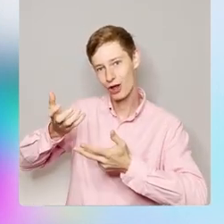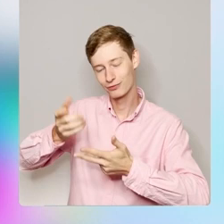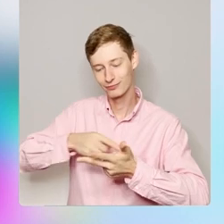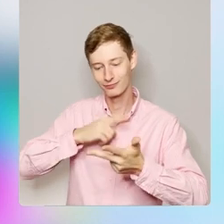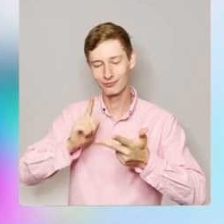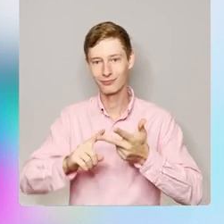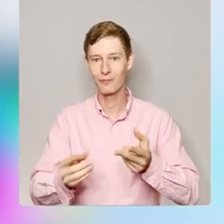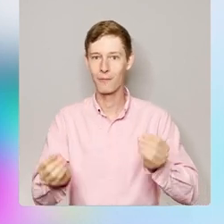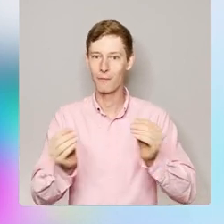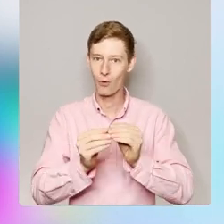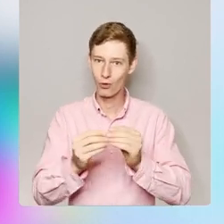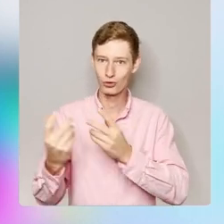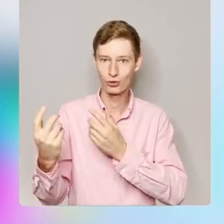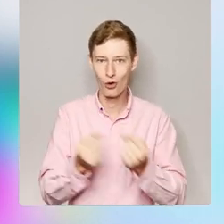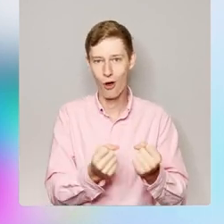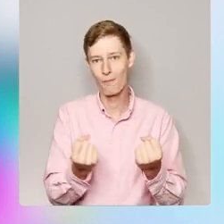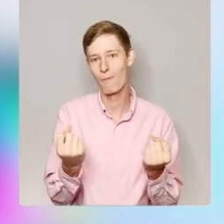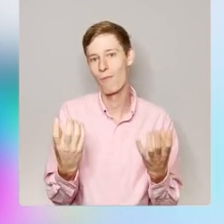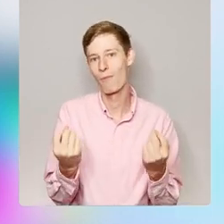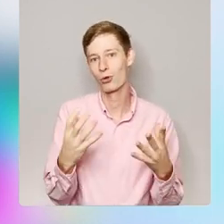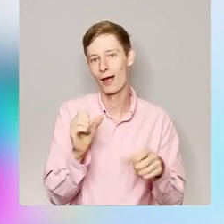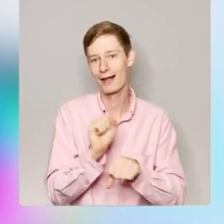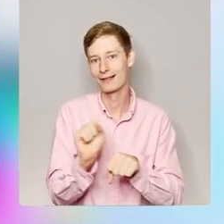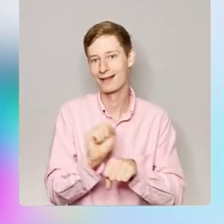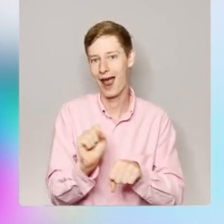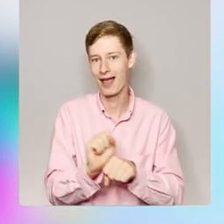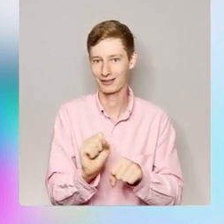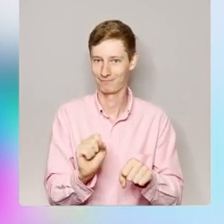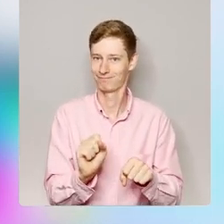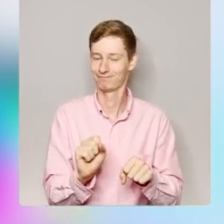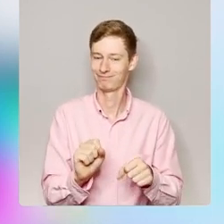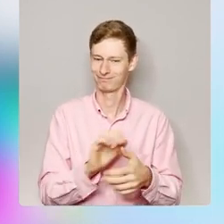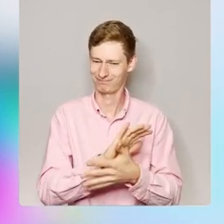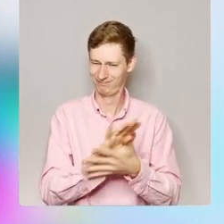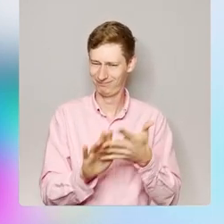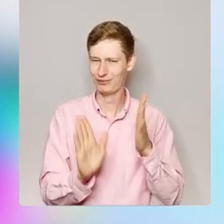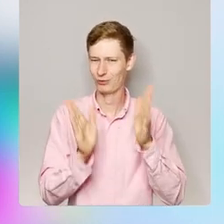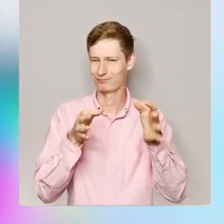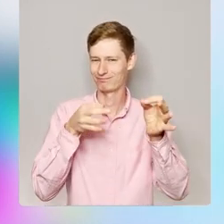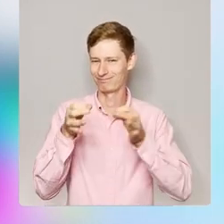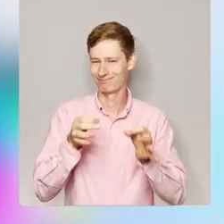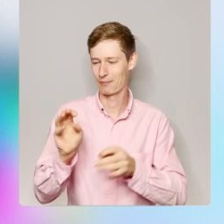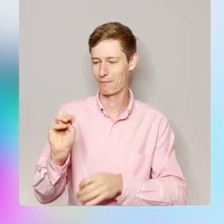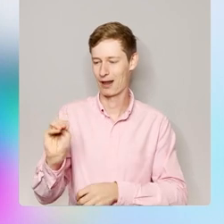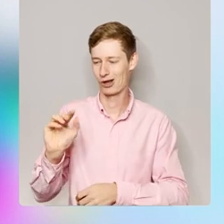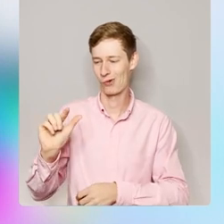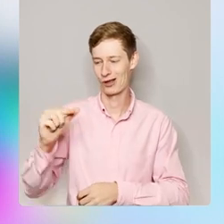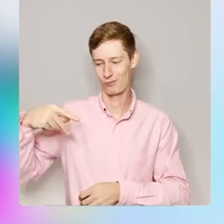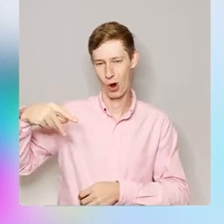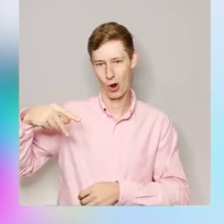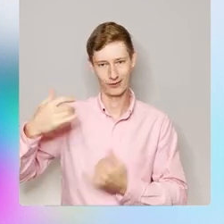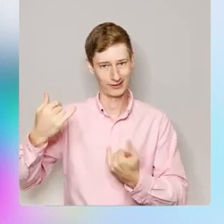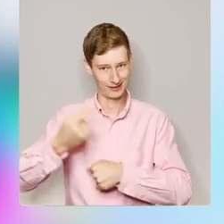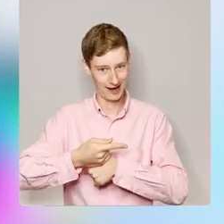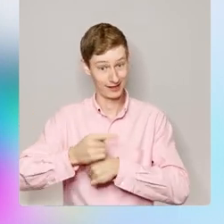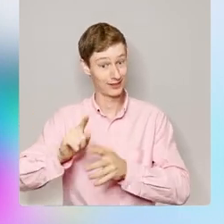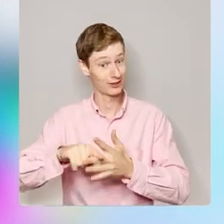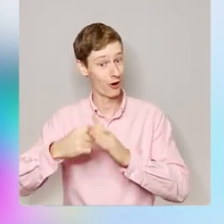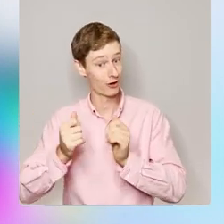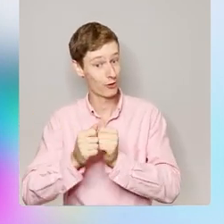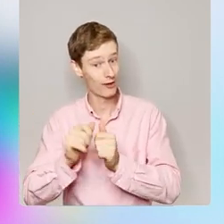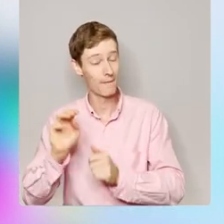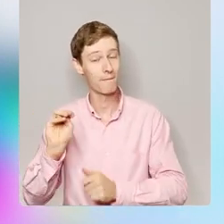extensive multitasking capabilities. We'll have a number of sessions covering MetaQuest Pro today, starting with